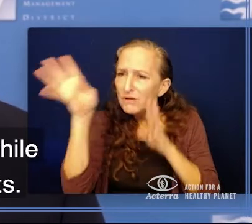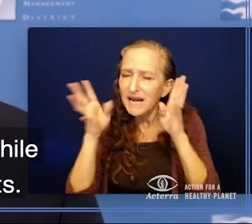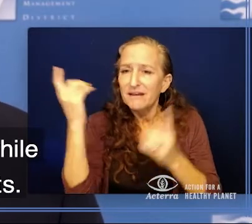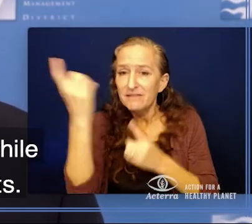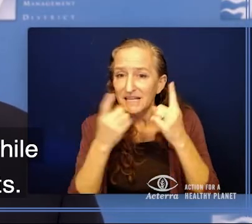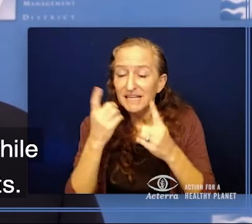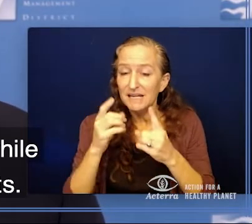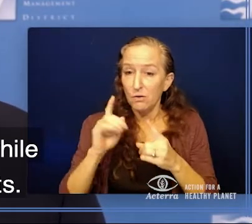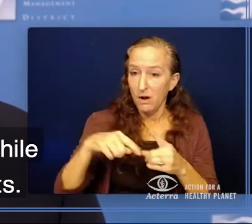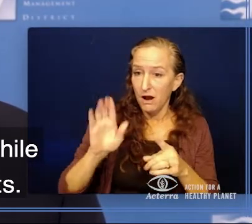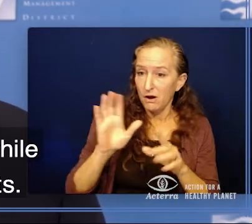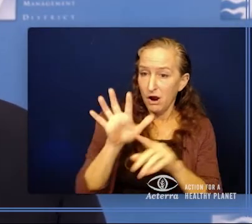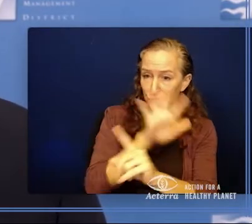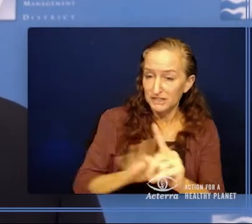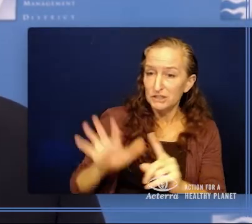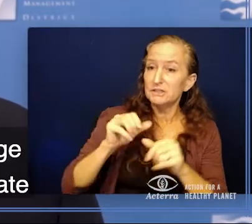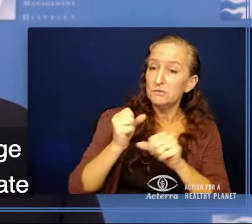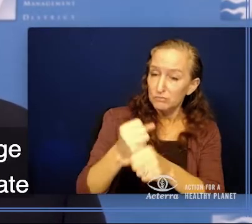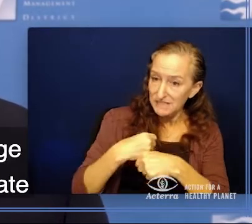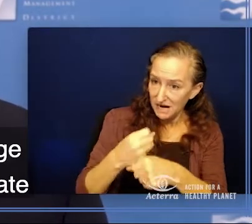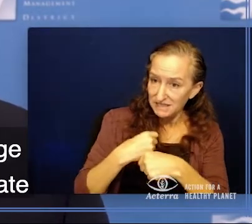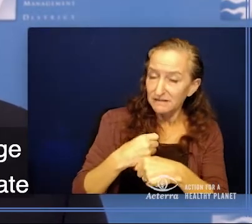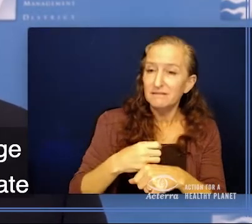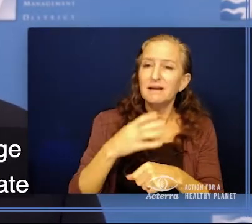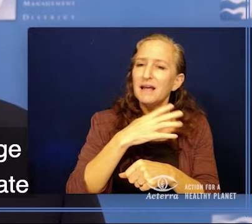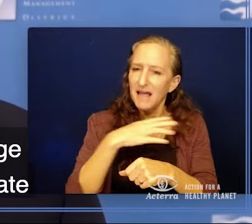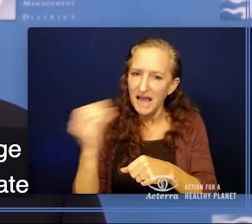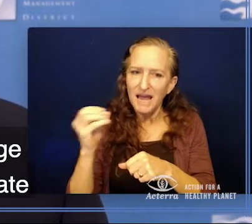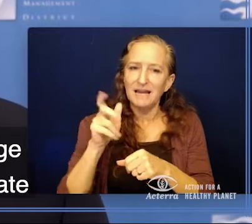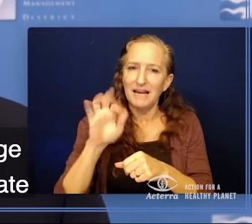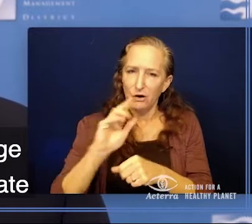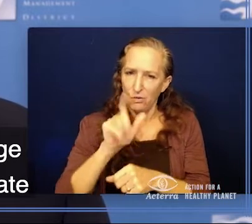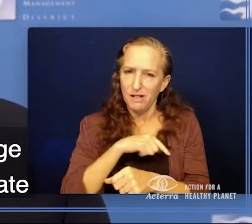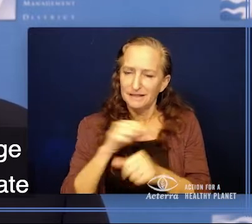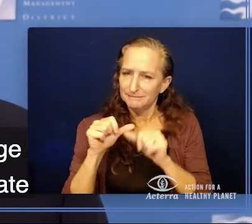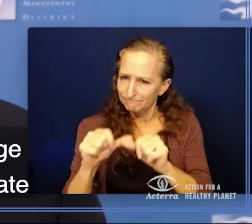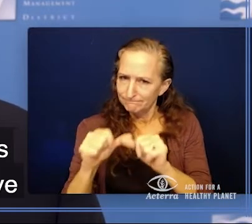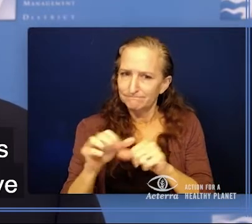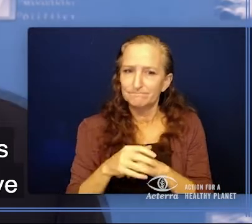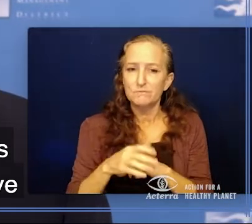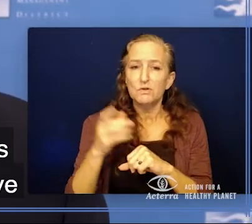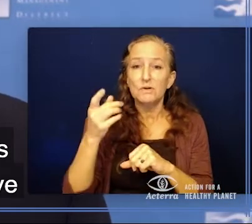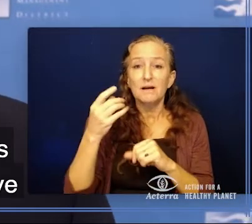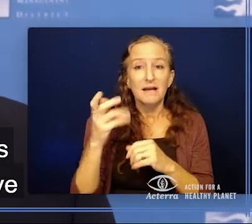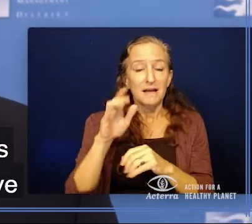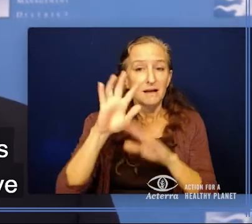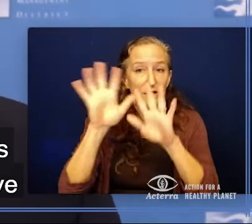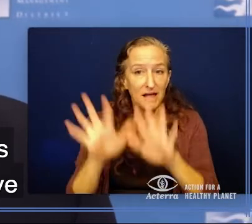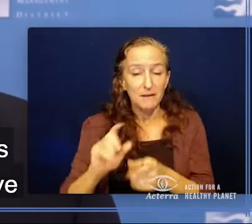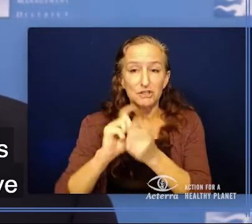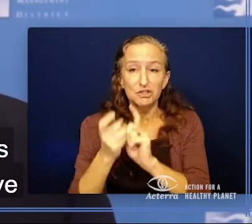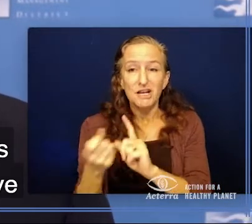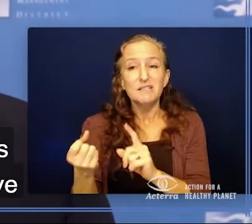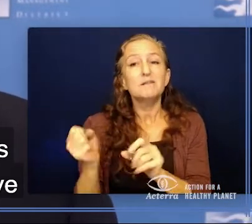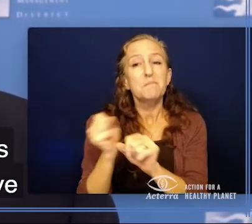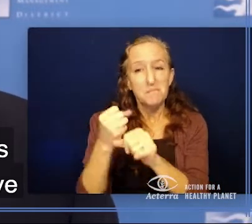while reducing our climate impacts. The effects of climate change demand more of us as climate leaders. The Air District is taking